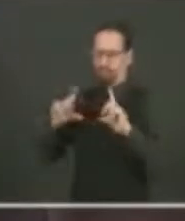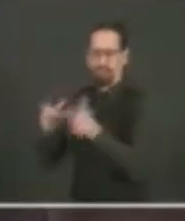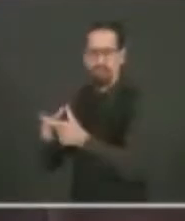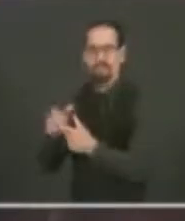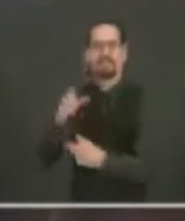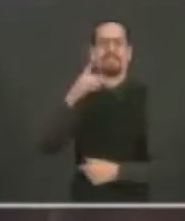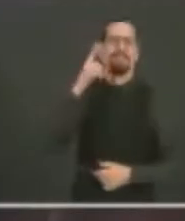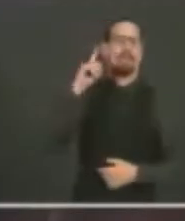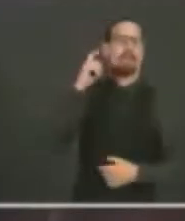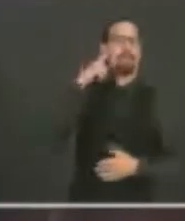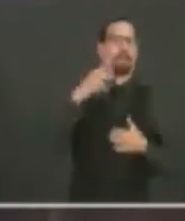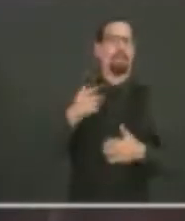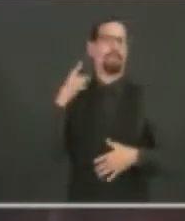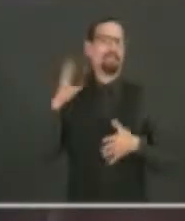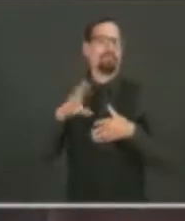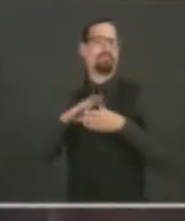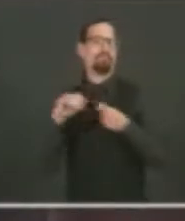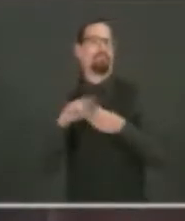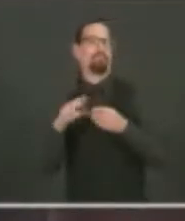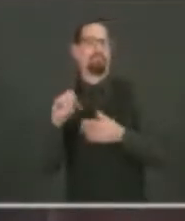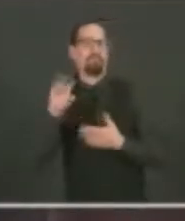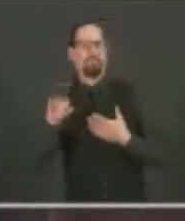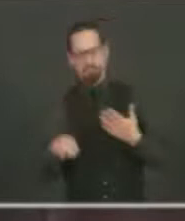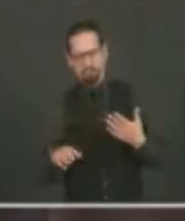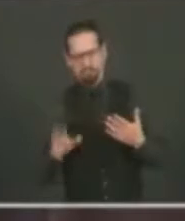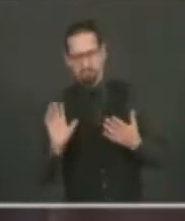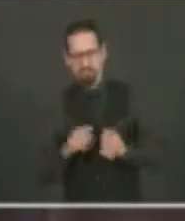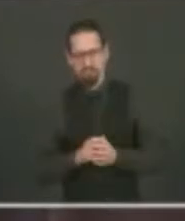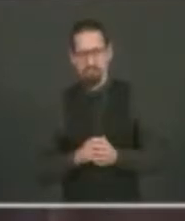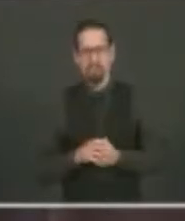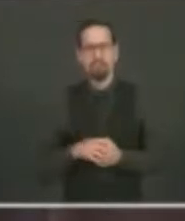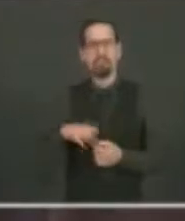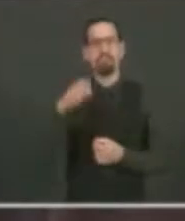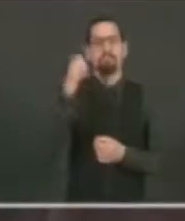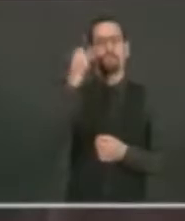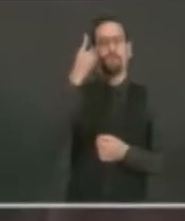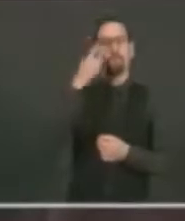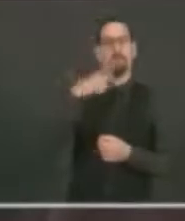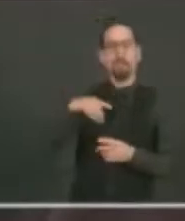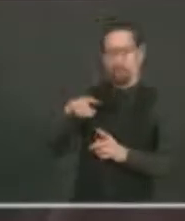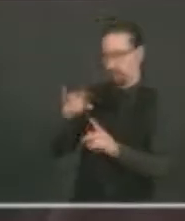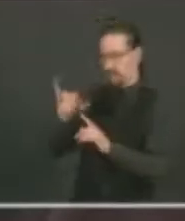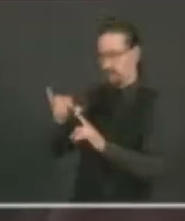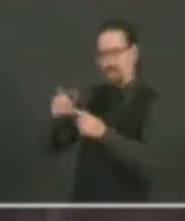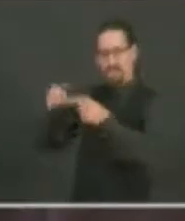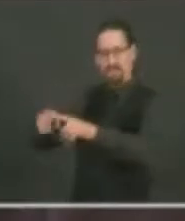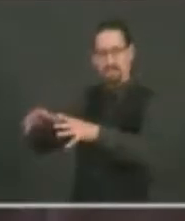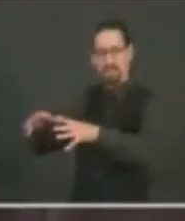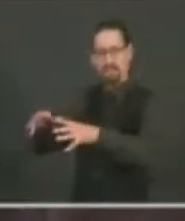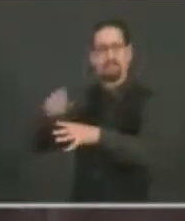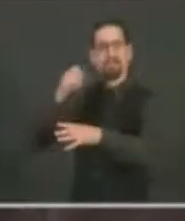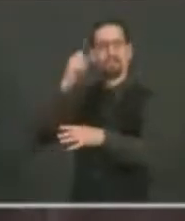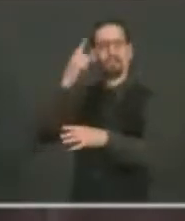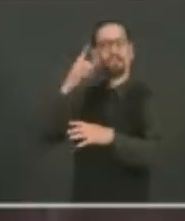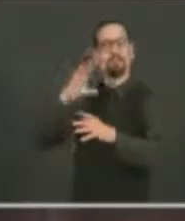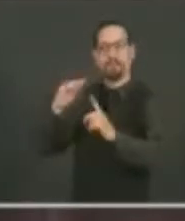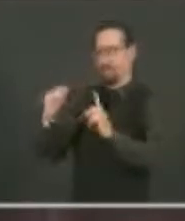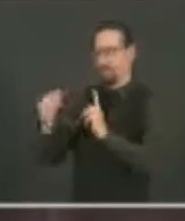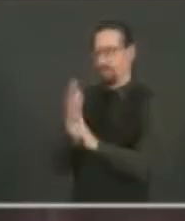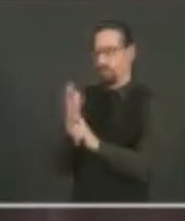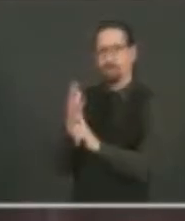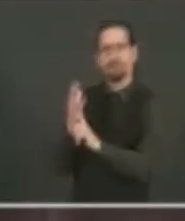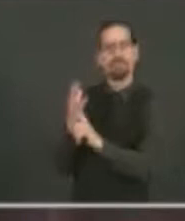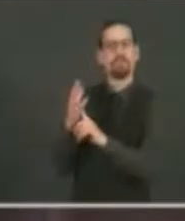can start to develop symptoms up to 14 days after their exposure to someone who is sick, we still have